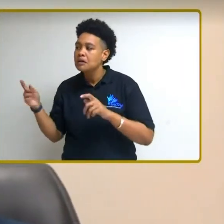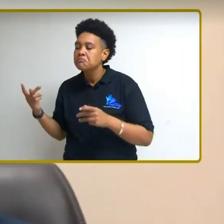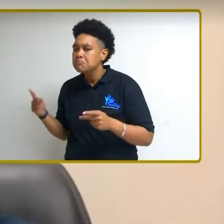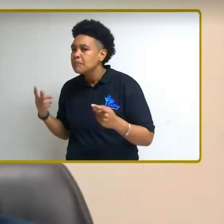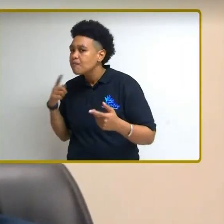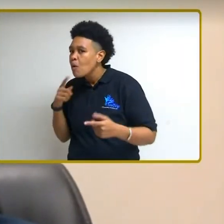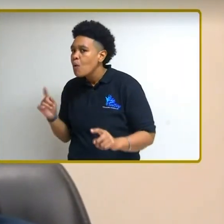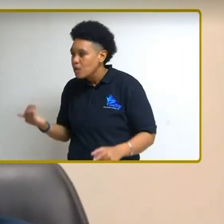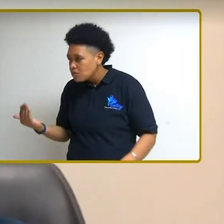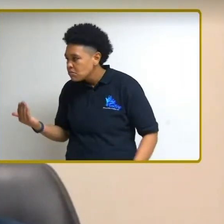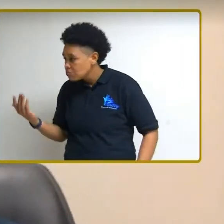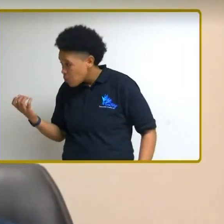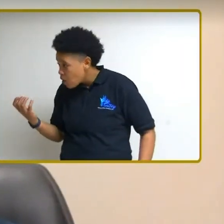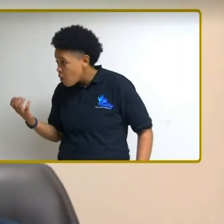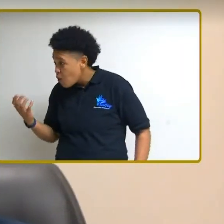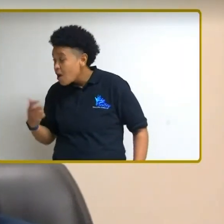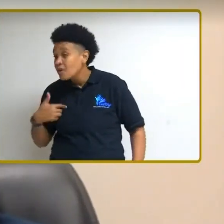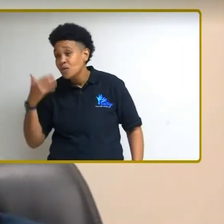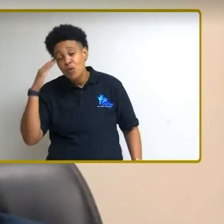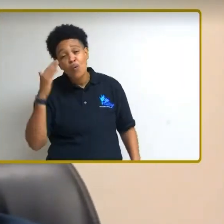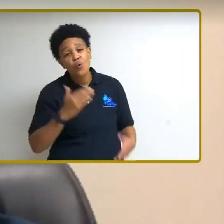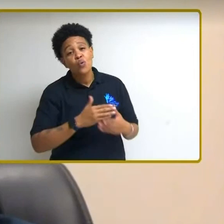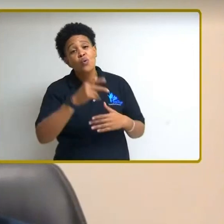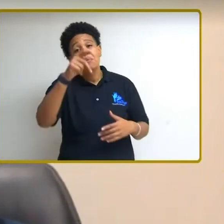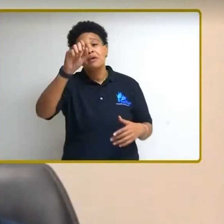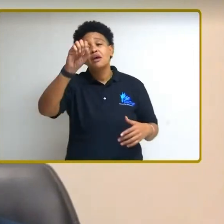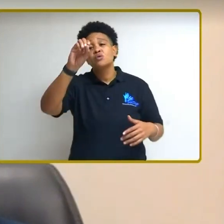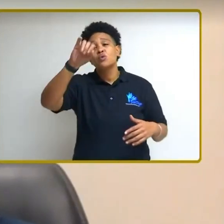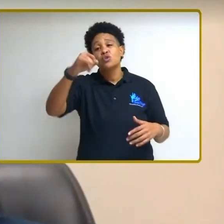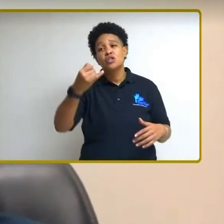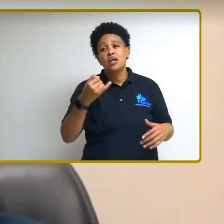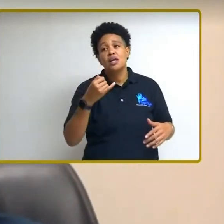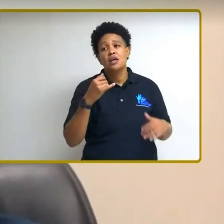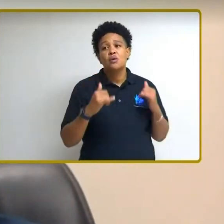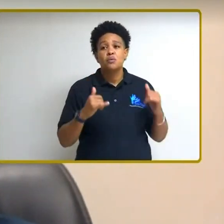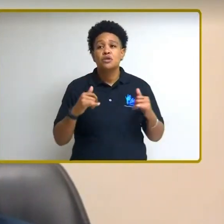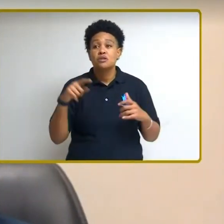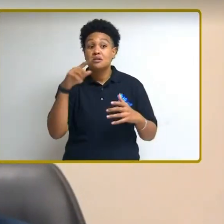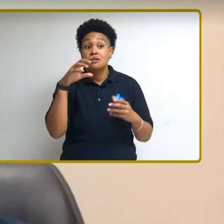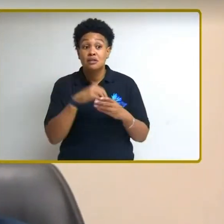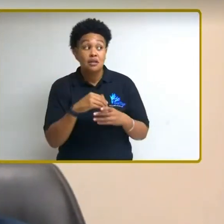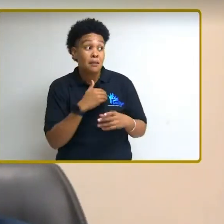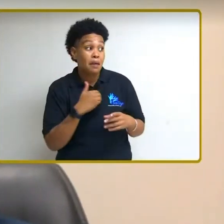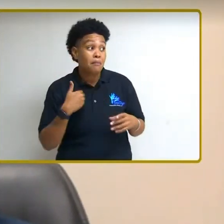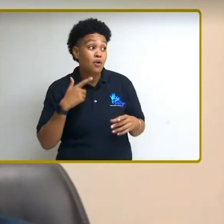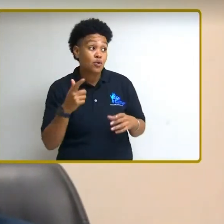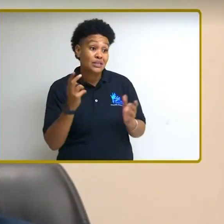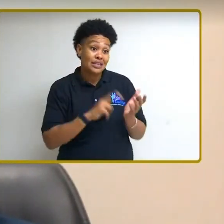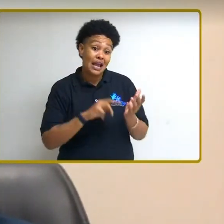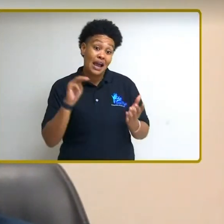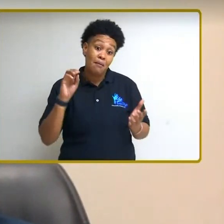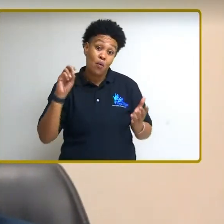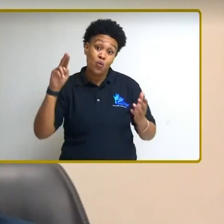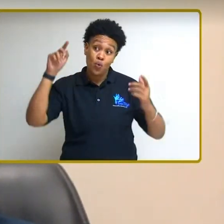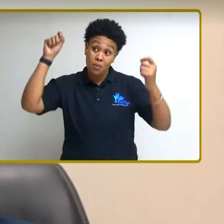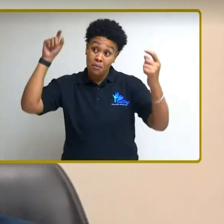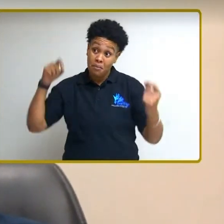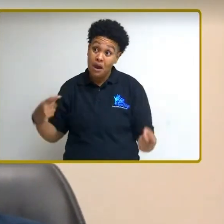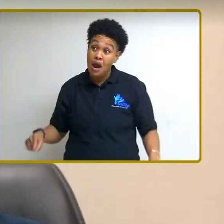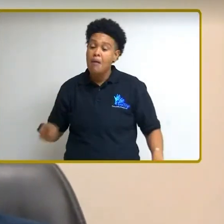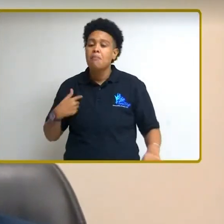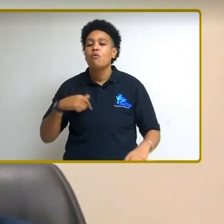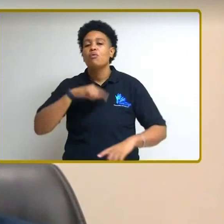now, as you know, through the PSOJ, of which we are a member. We signed a MOU, and we've